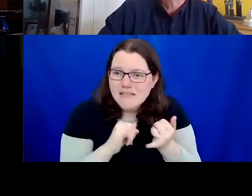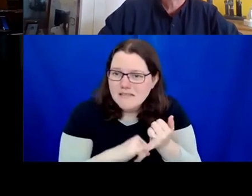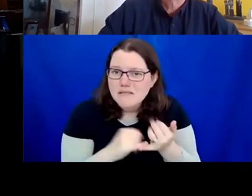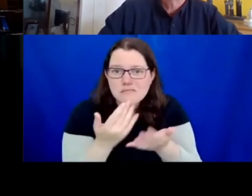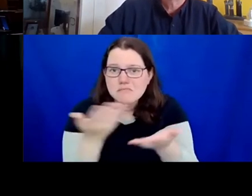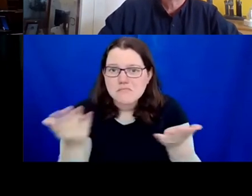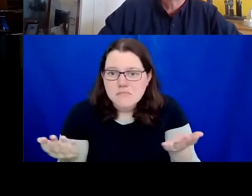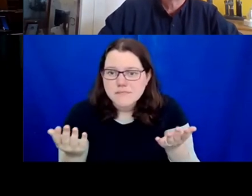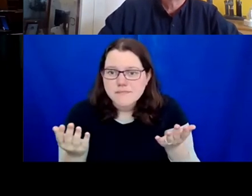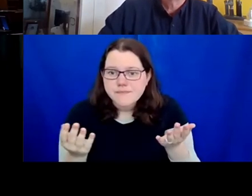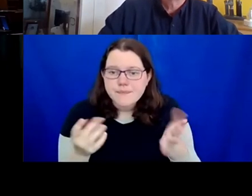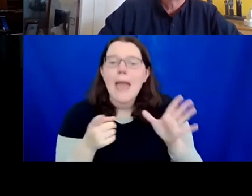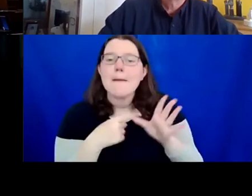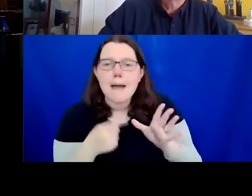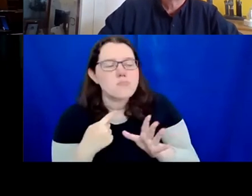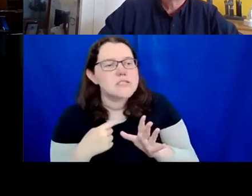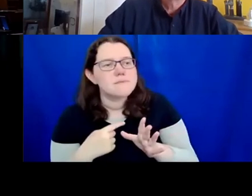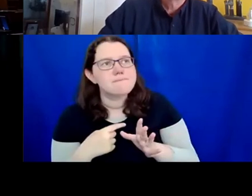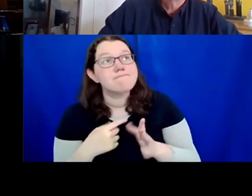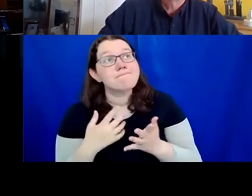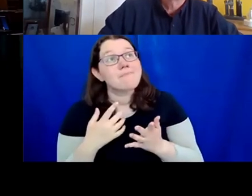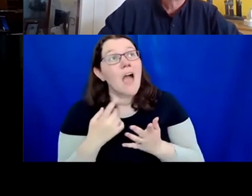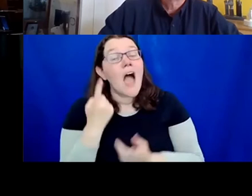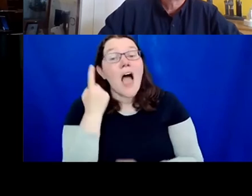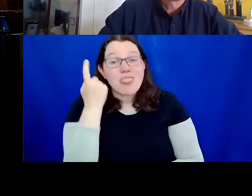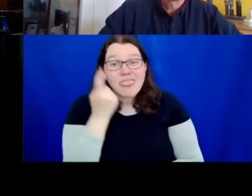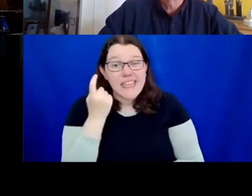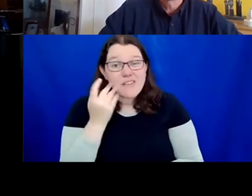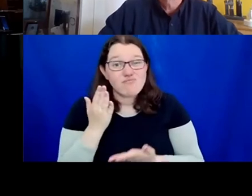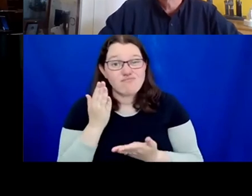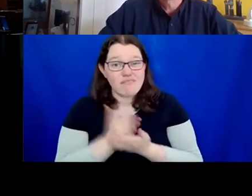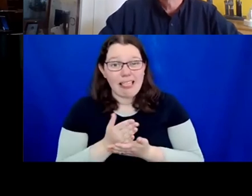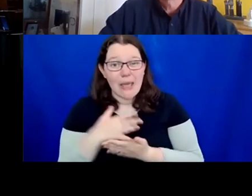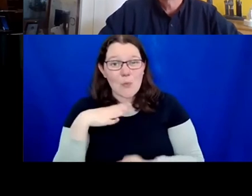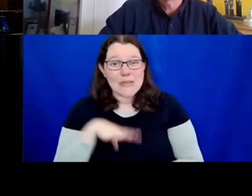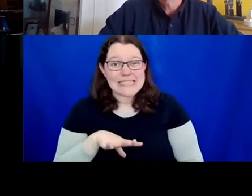I think, Aidan, we just need to be more honest with our sharing. I think